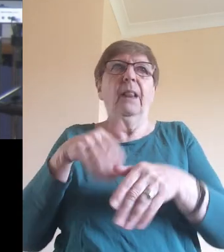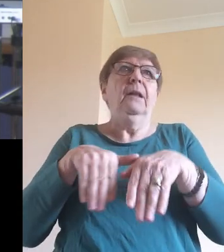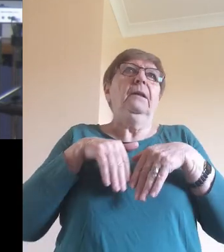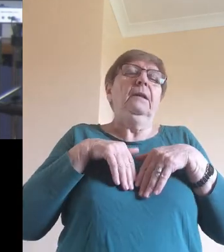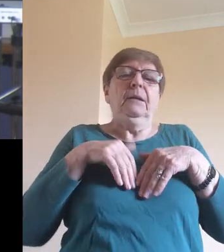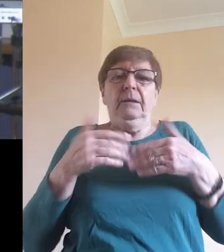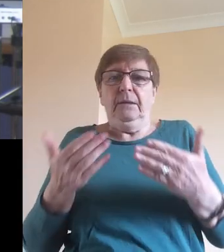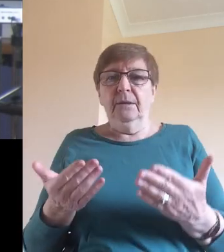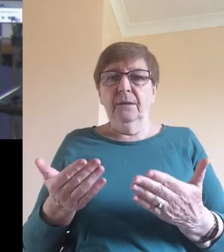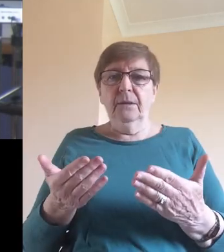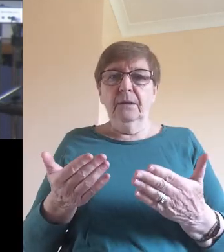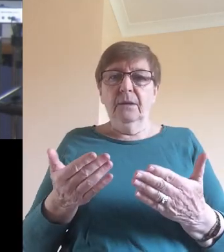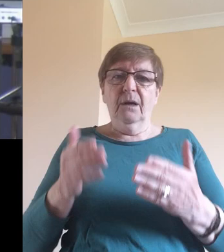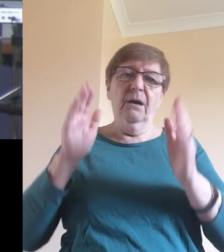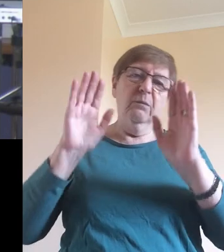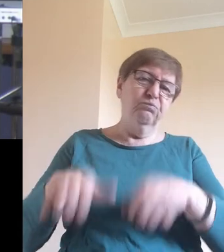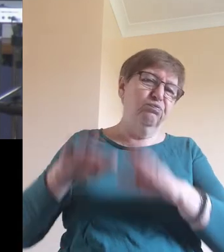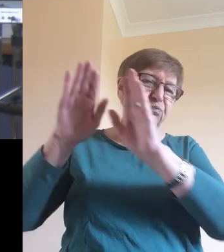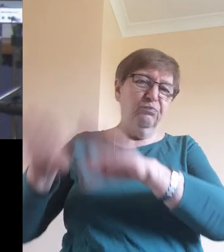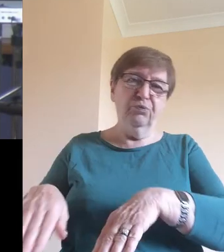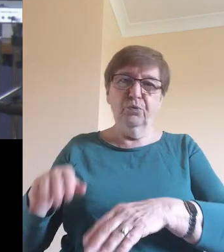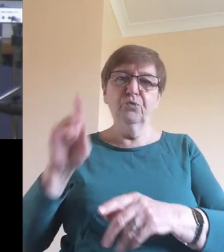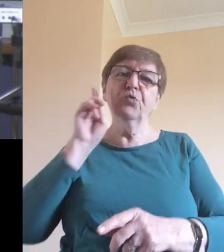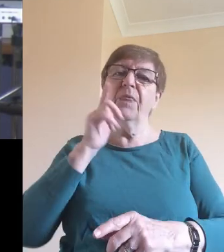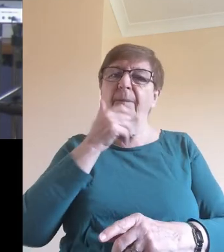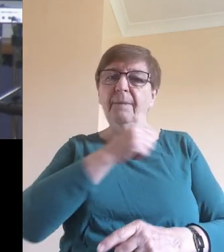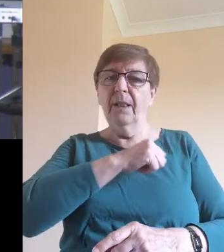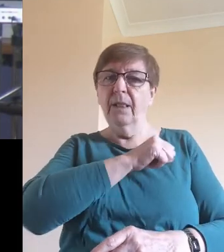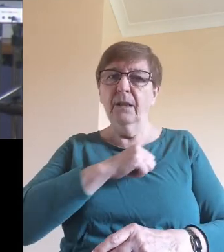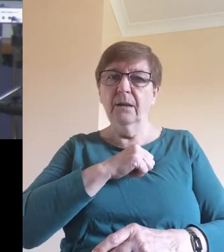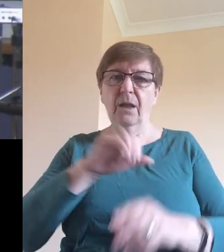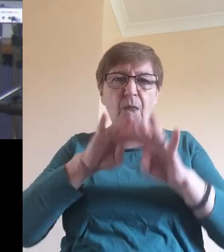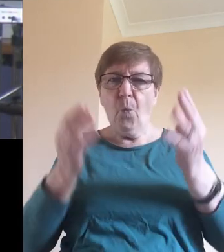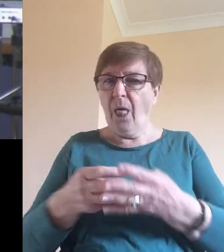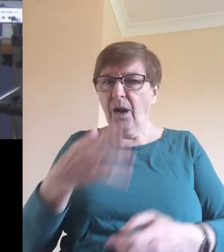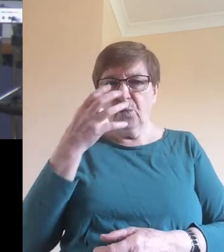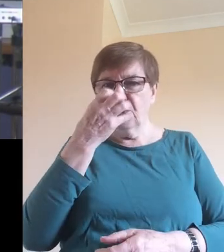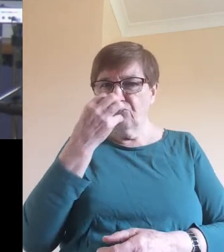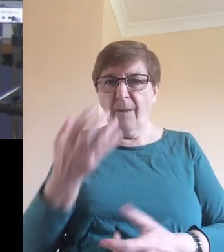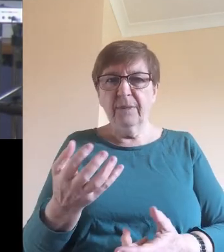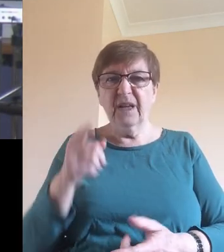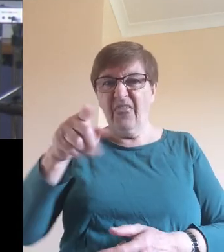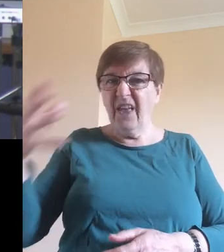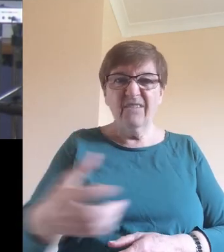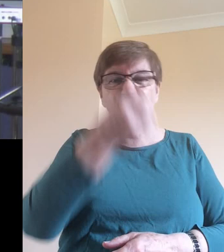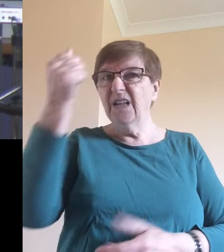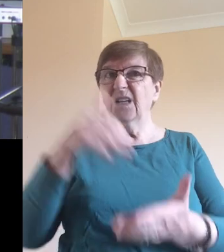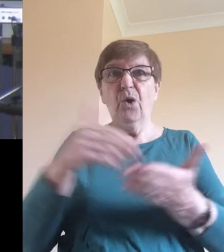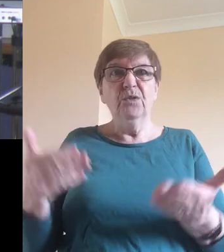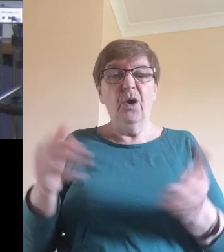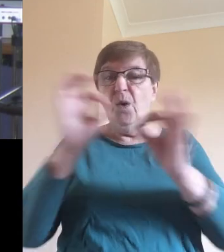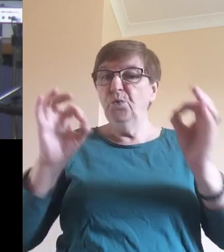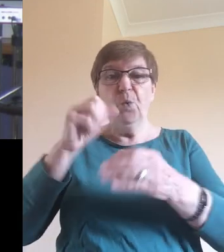estranged. Pooh, pooh to the saints, the world was grumbling. They are finding out now that no Easter